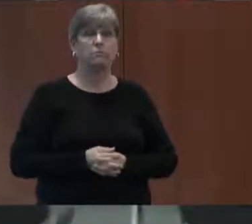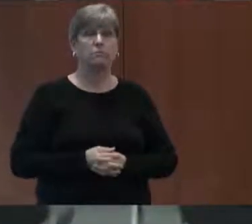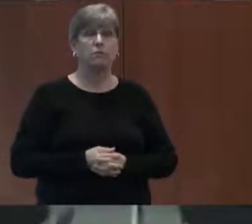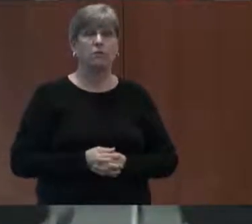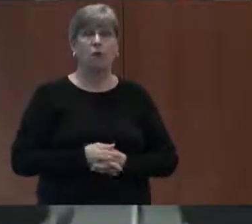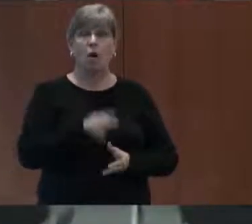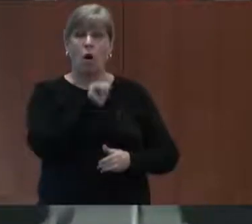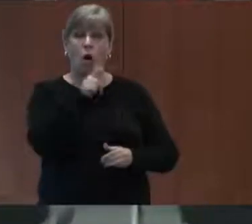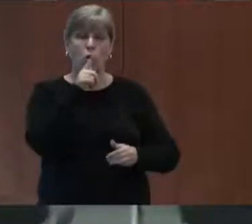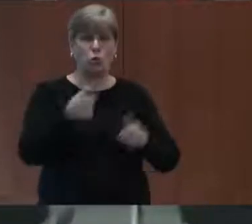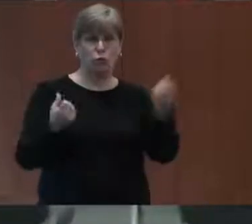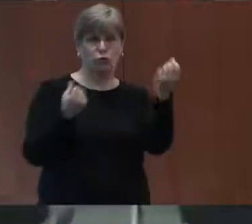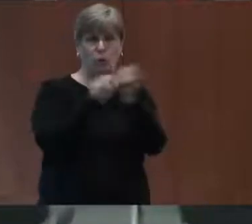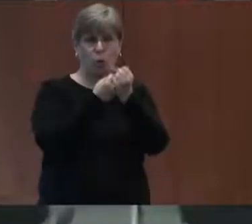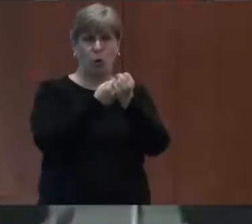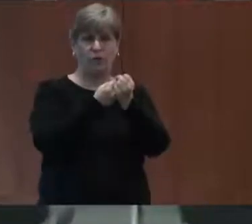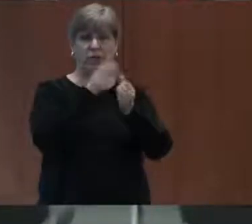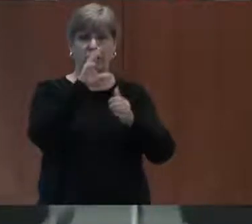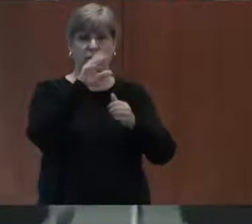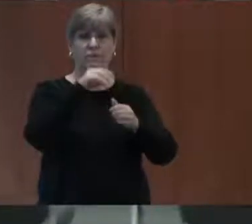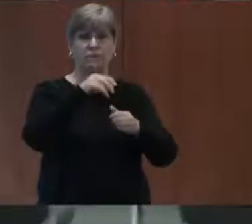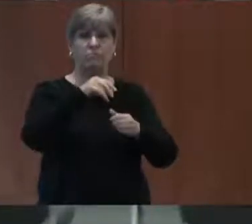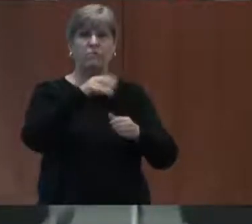All in favor of the consent agenda?